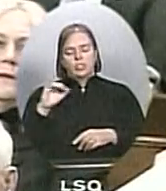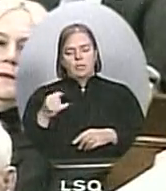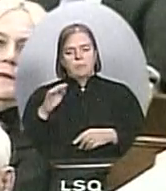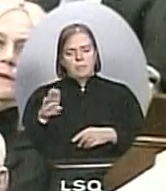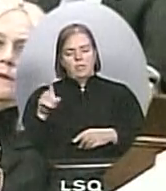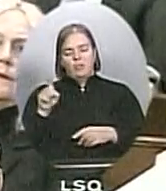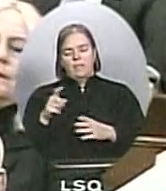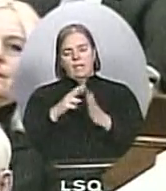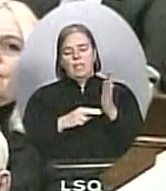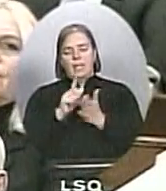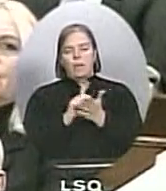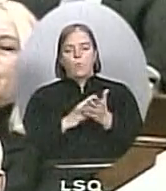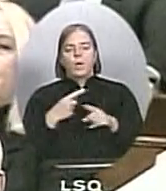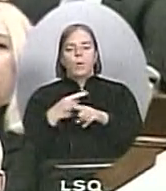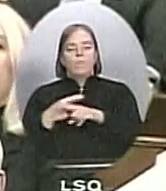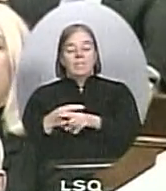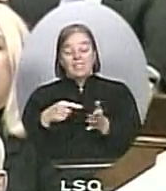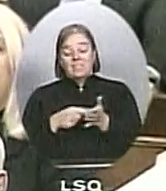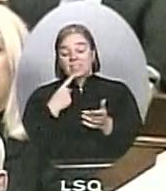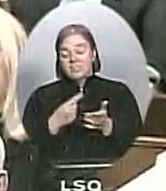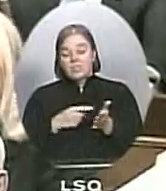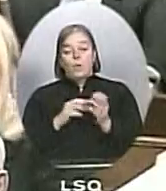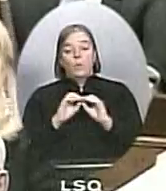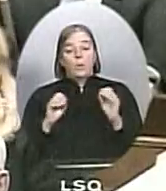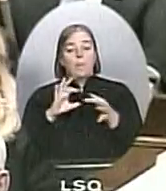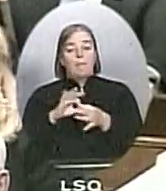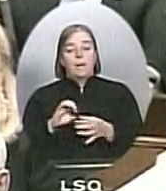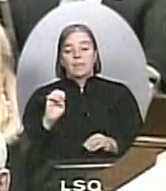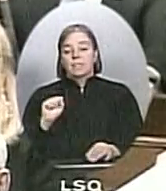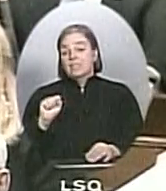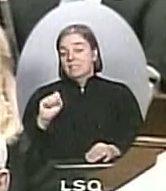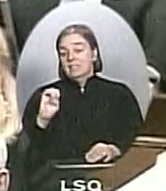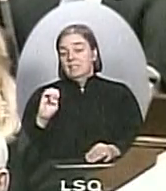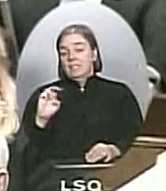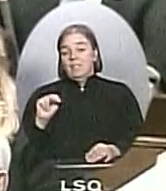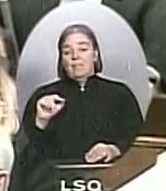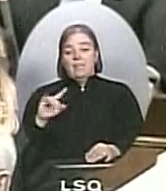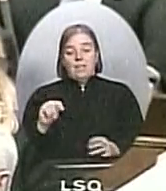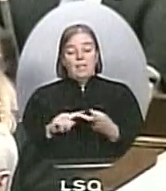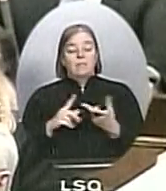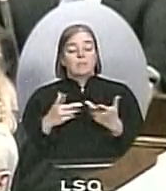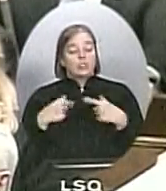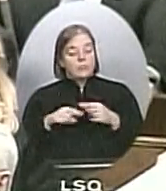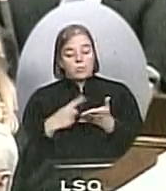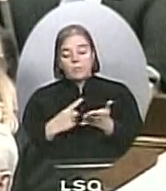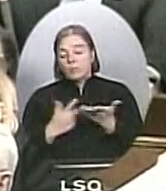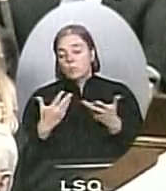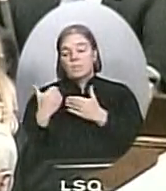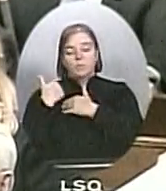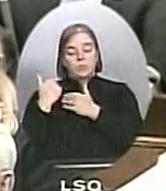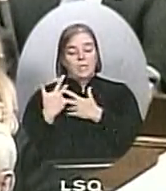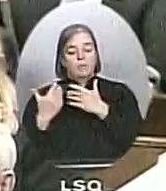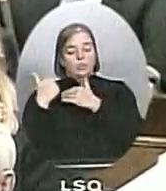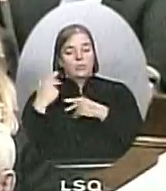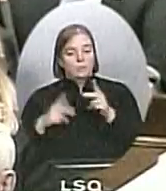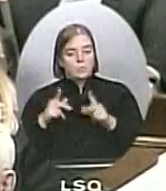Act prohibits a member of the Senate or the House of Commons who is a public office holder, that's a minister, or former public office holder, from engaging in those activities that he or she